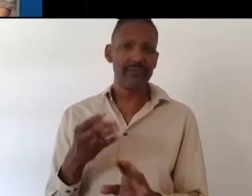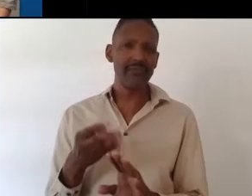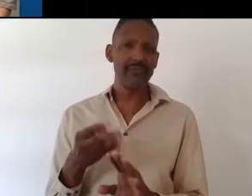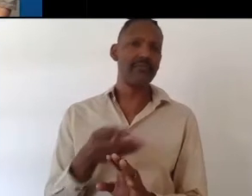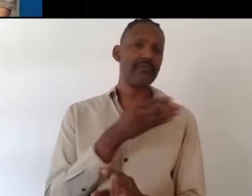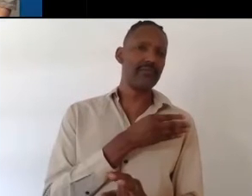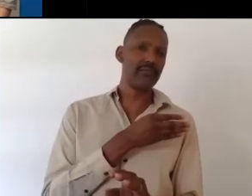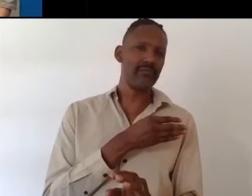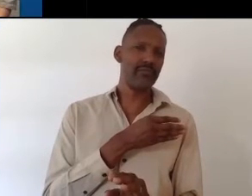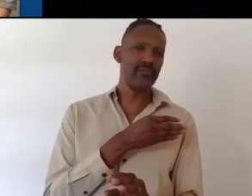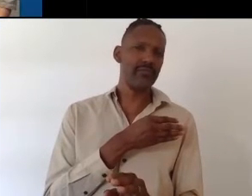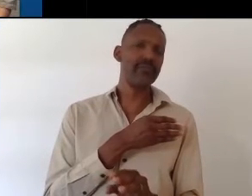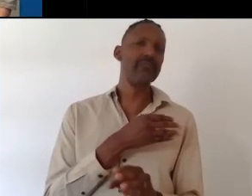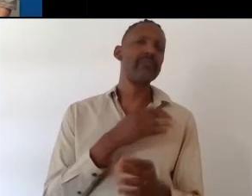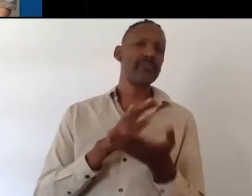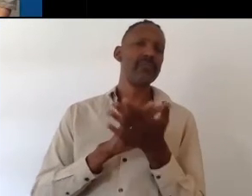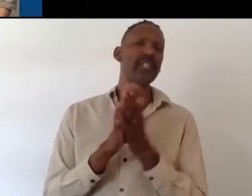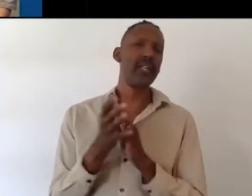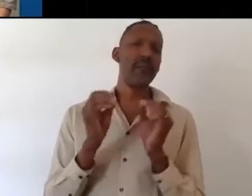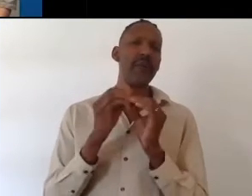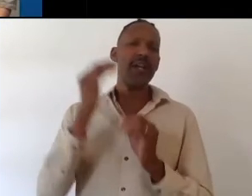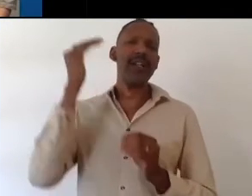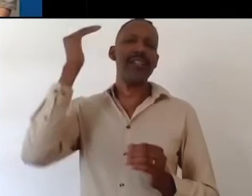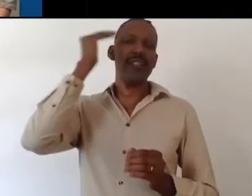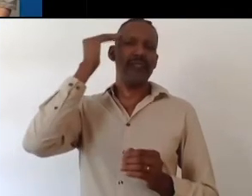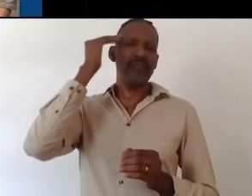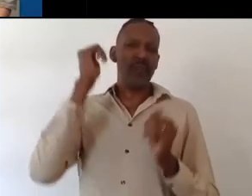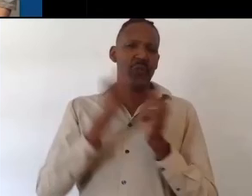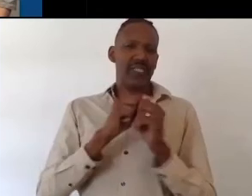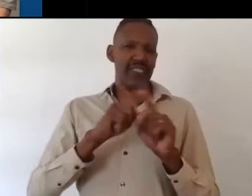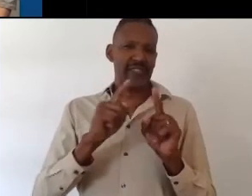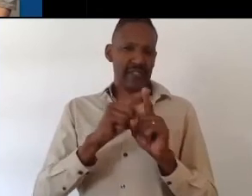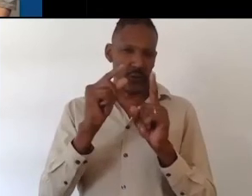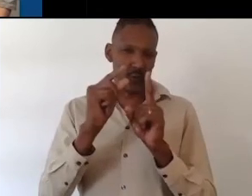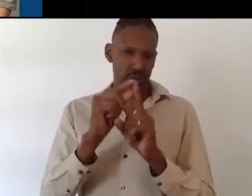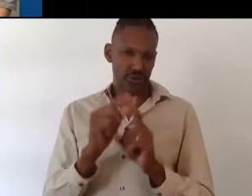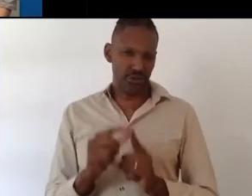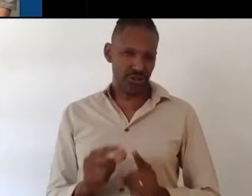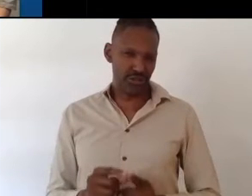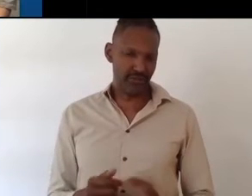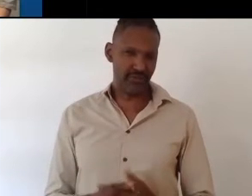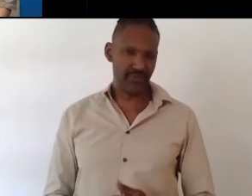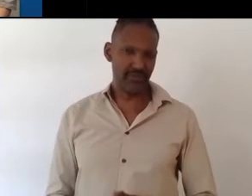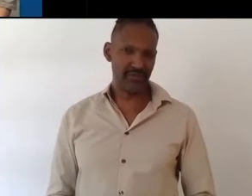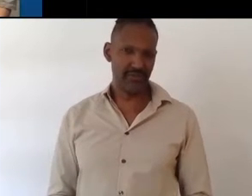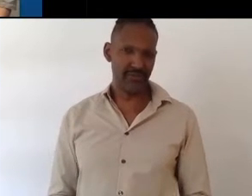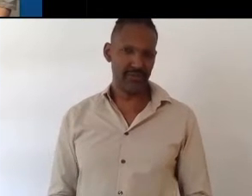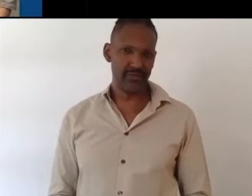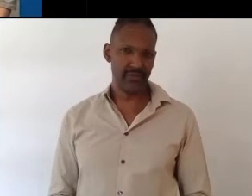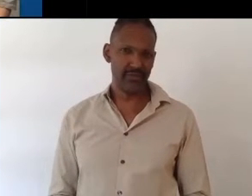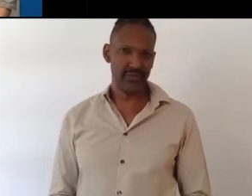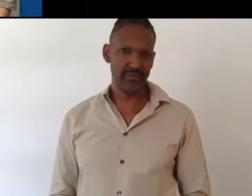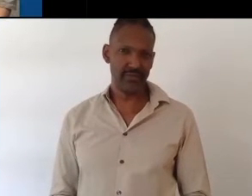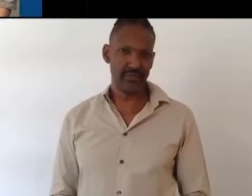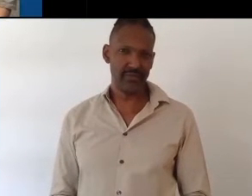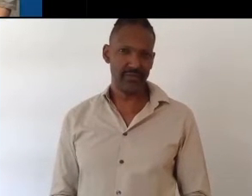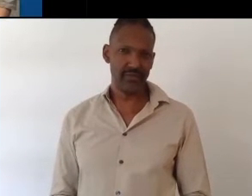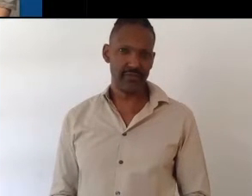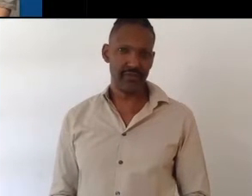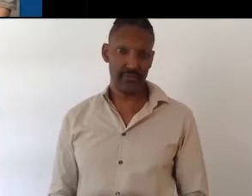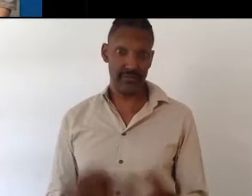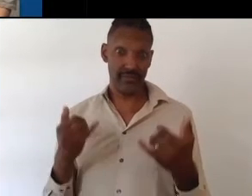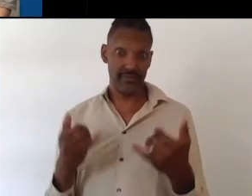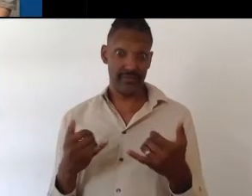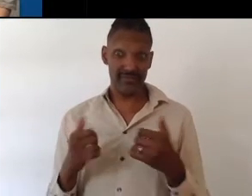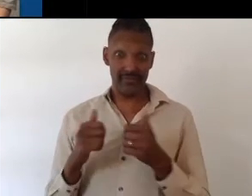libraries don't have, they're not accessible in terms of the hours are very limited right now.